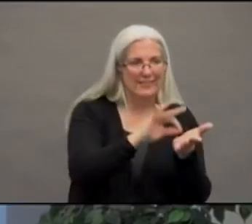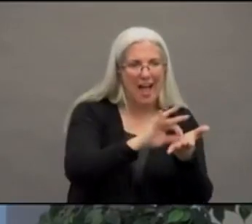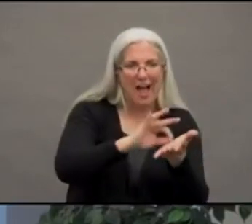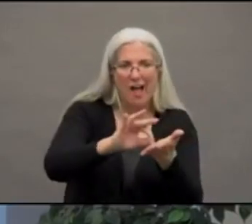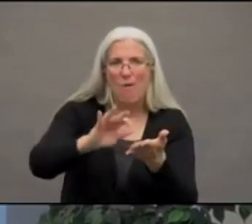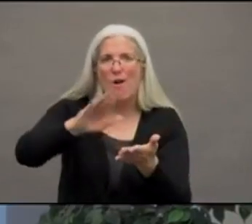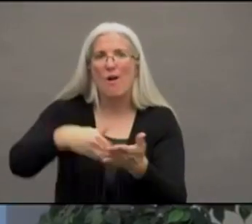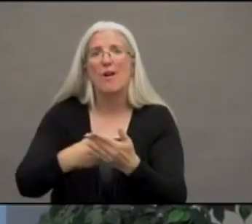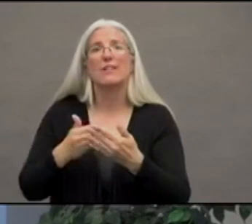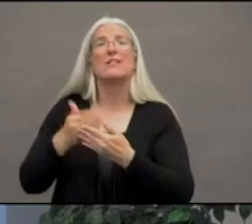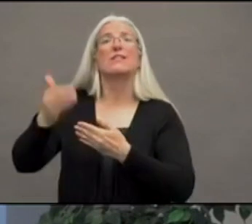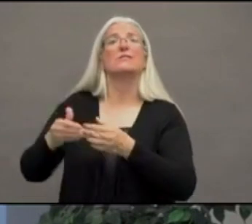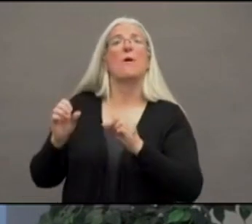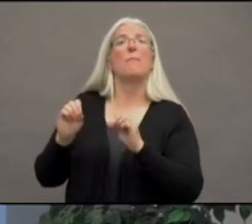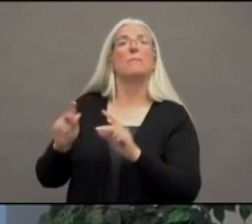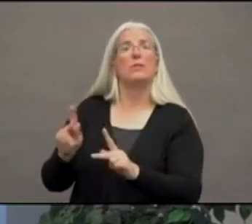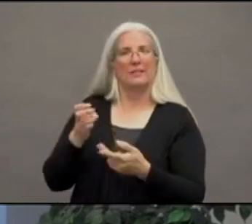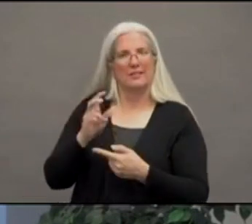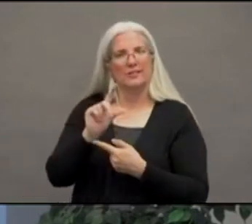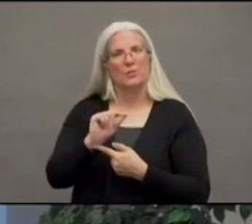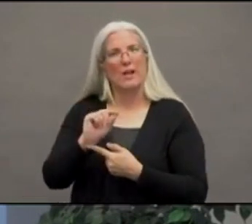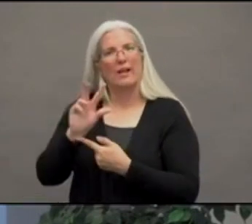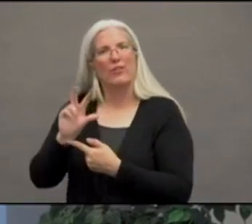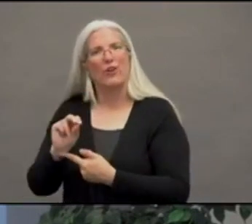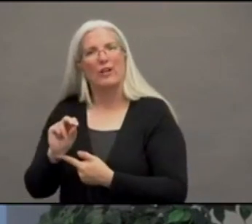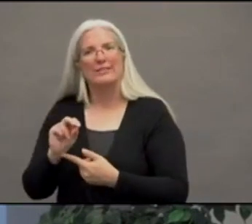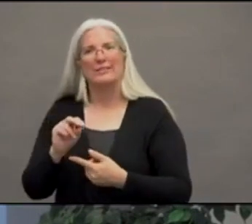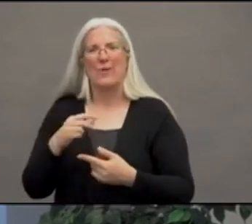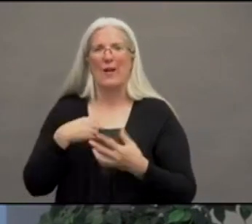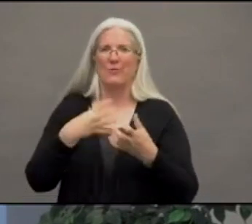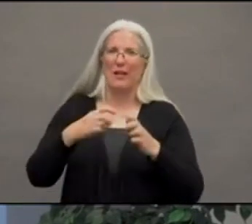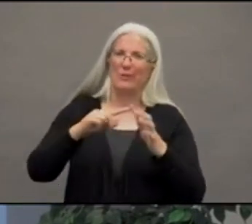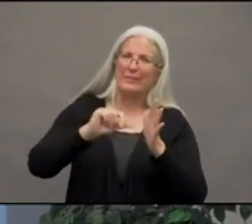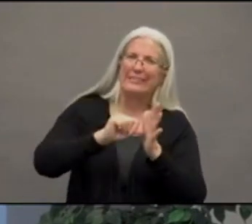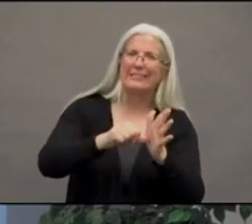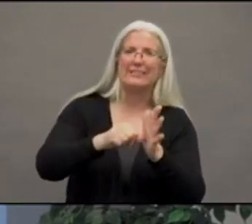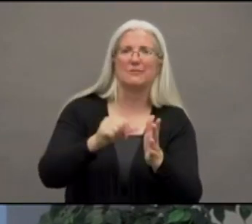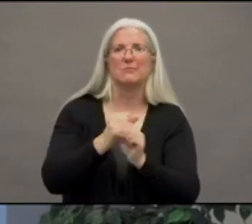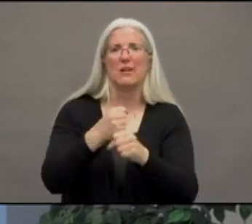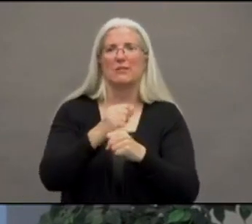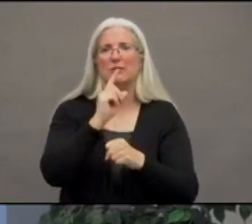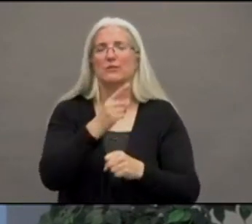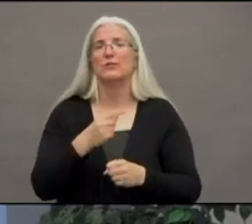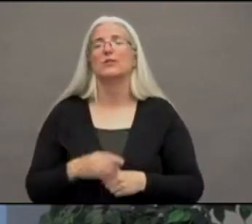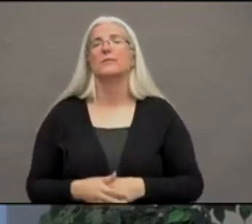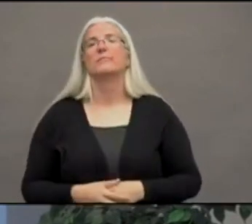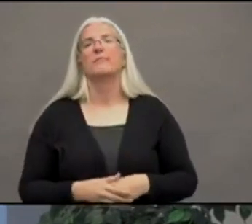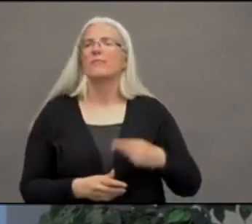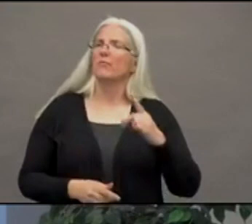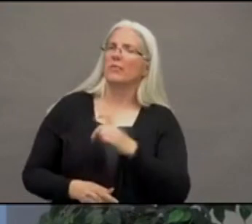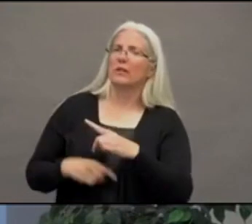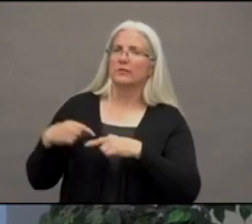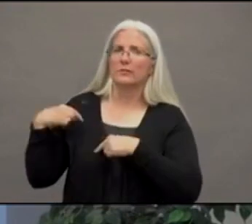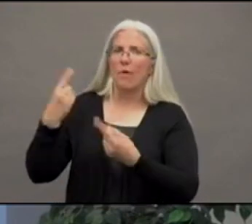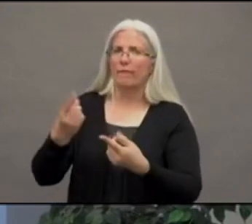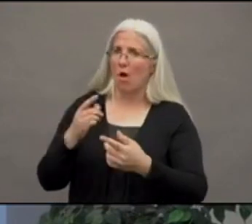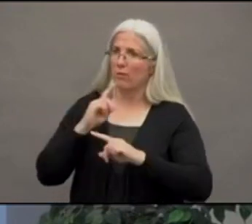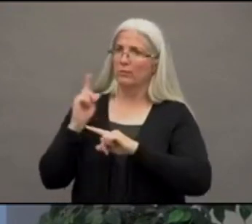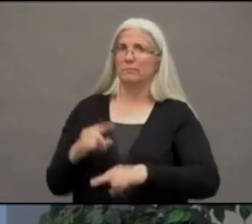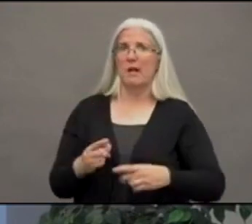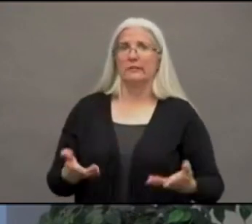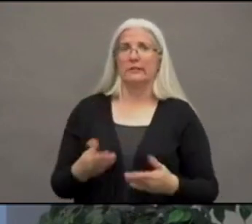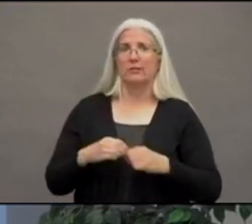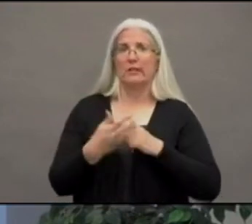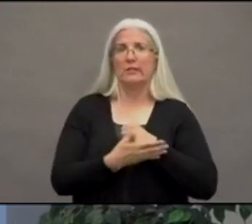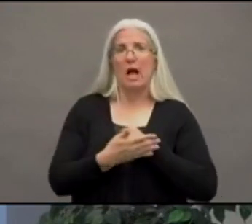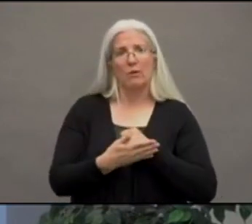Yes, thanks for making that point. How has the response been so far in our county? The response has been really great. We are excited